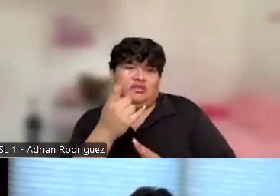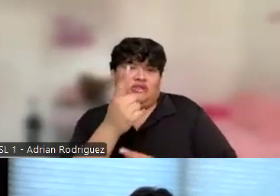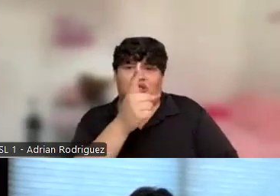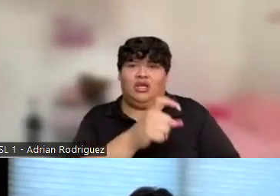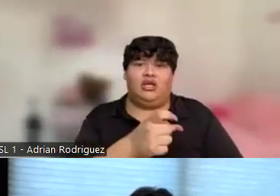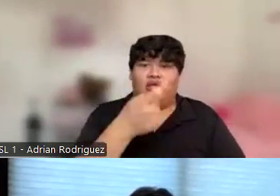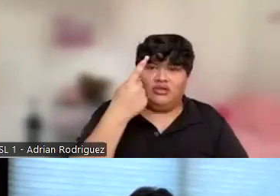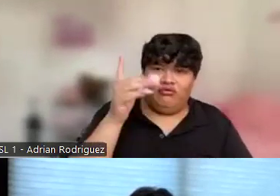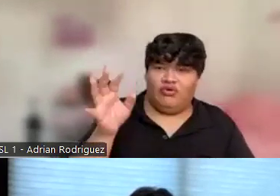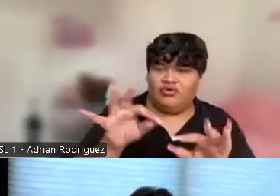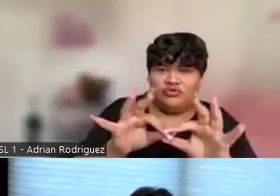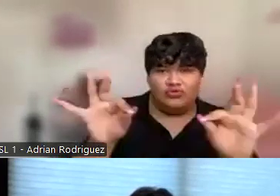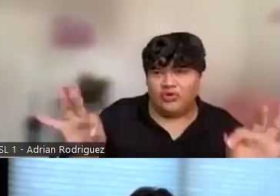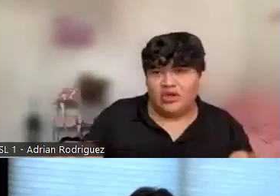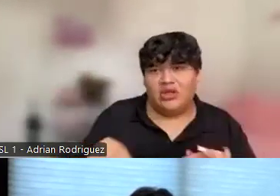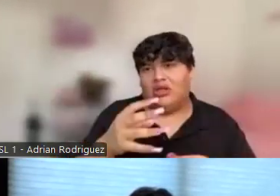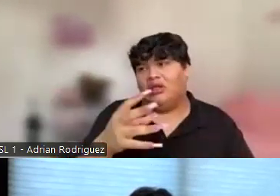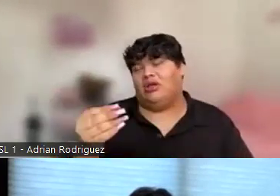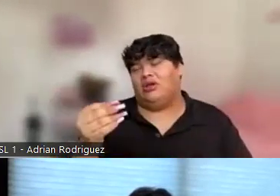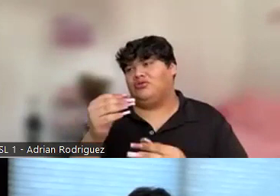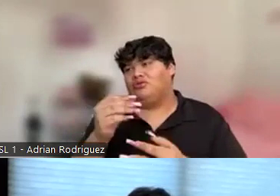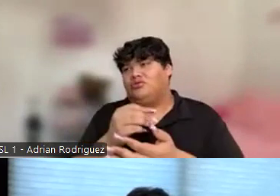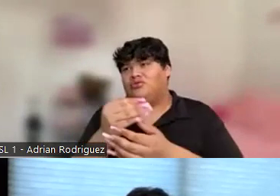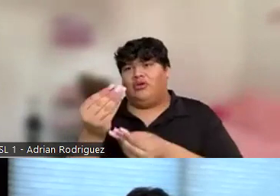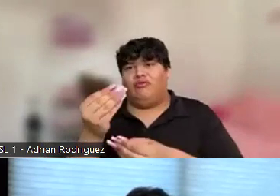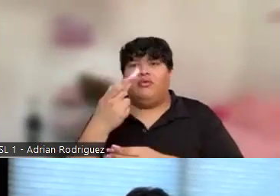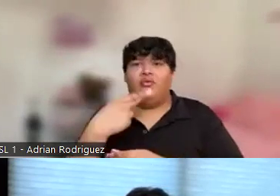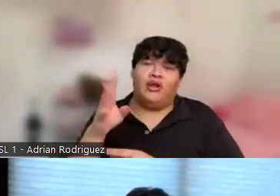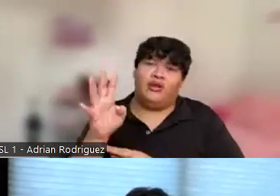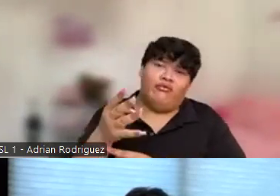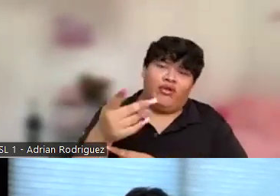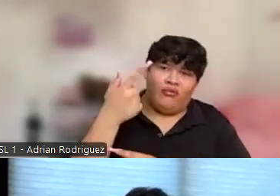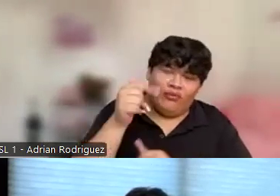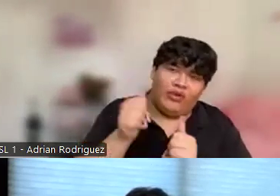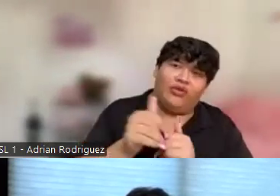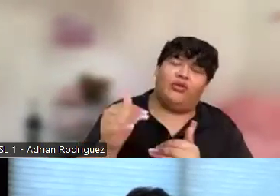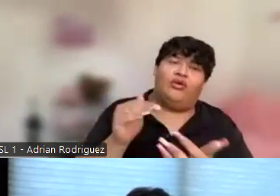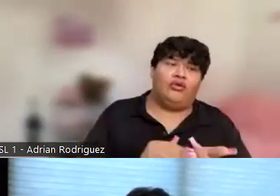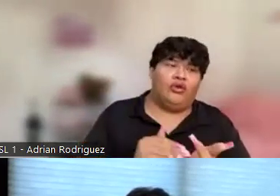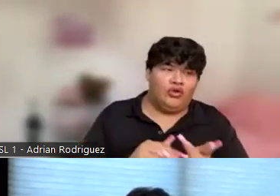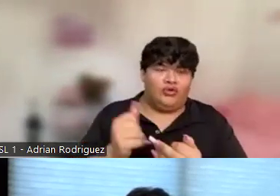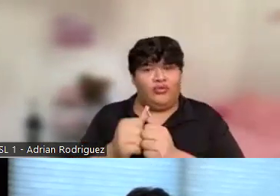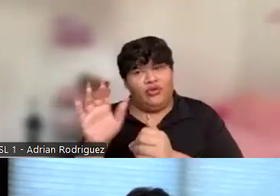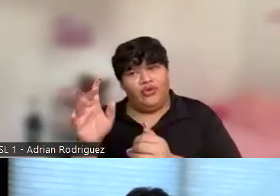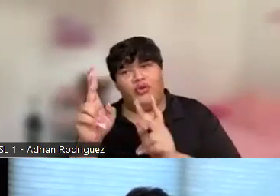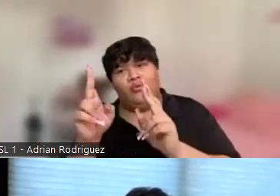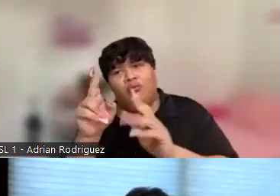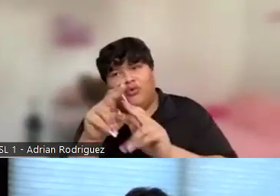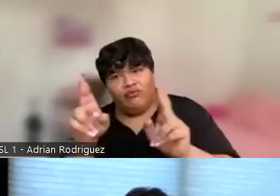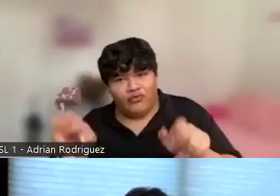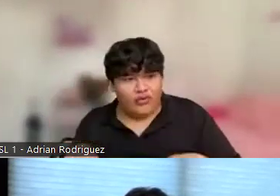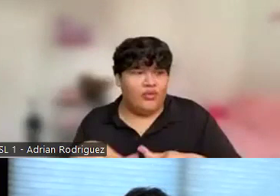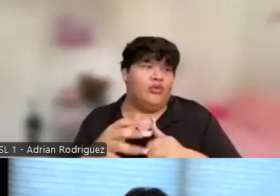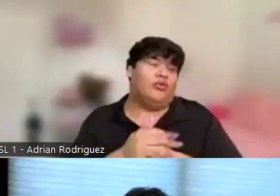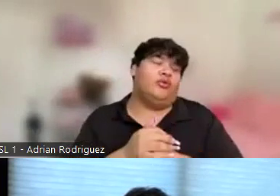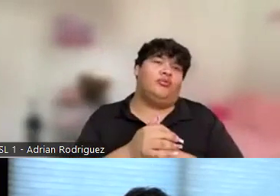the kind of screening and to raise the kind of red flag with their neurologist referral that helps you and your family and all the other